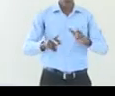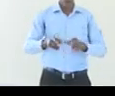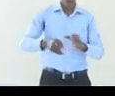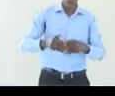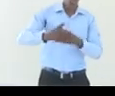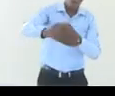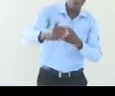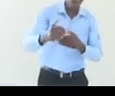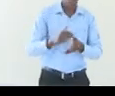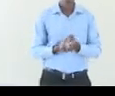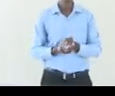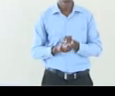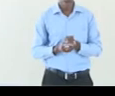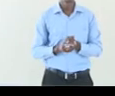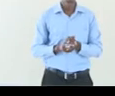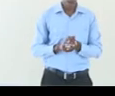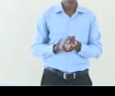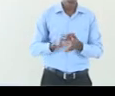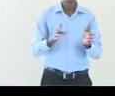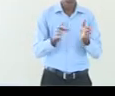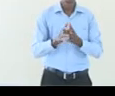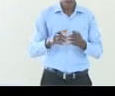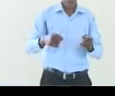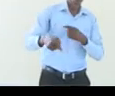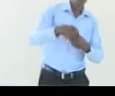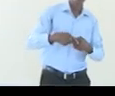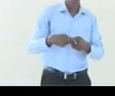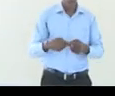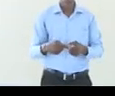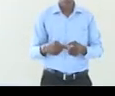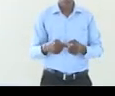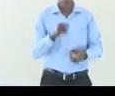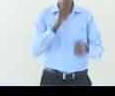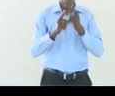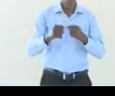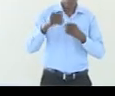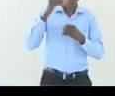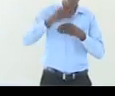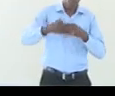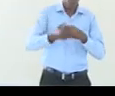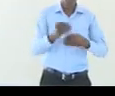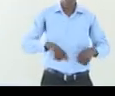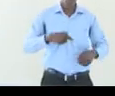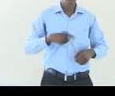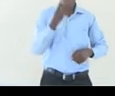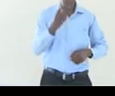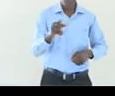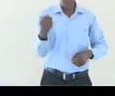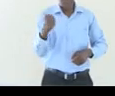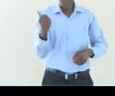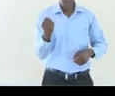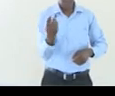away. To the extent that Jesus Christ turned, after talking about the bread of life, turned and saw only 12 of